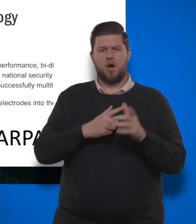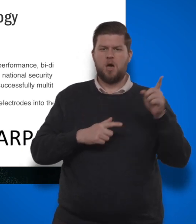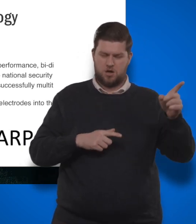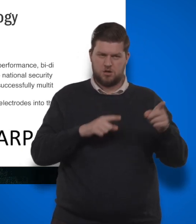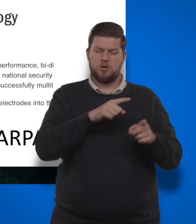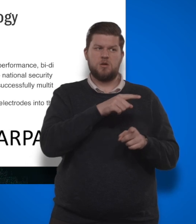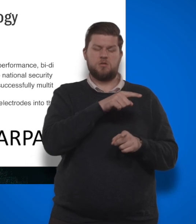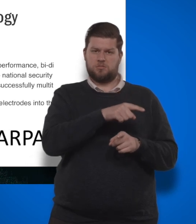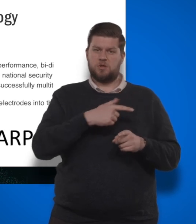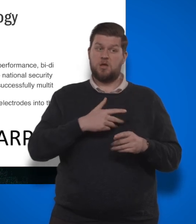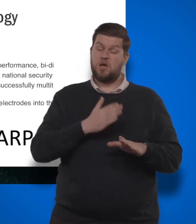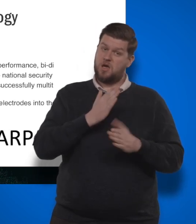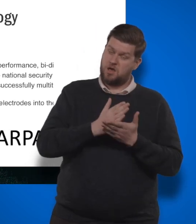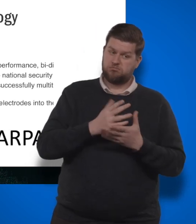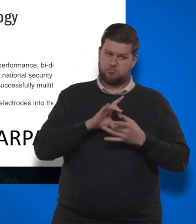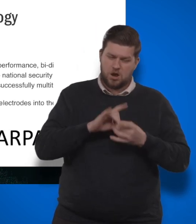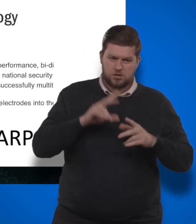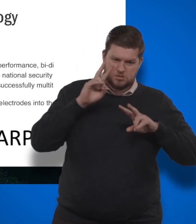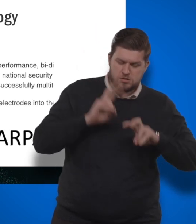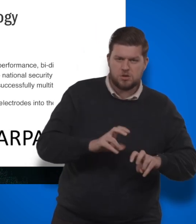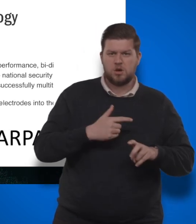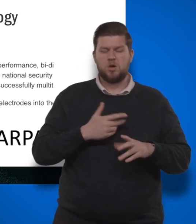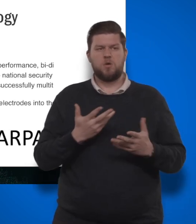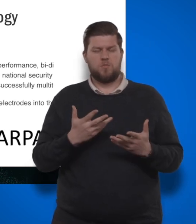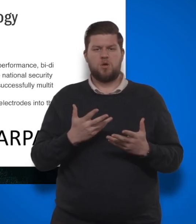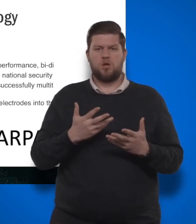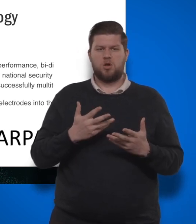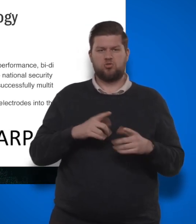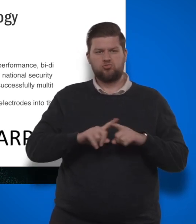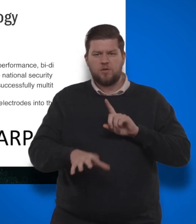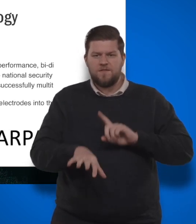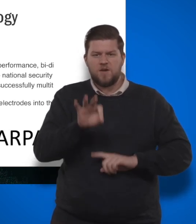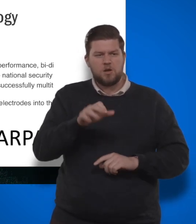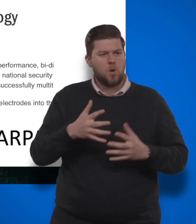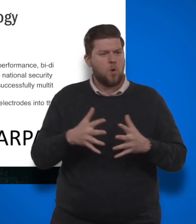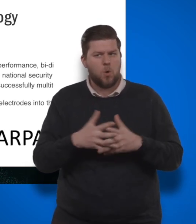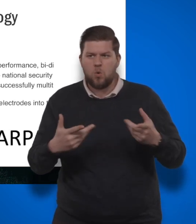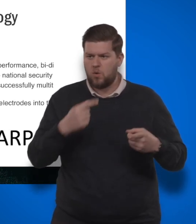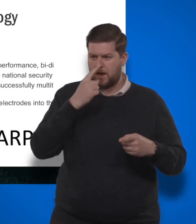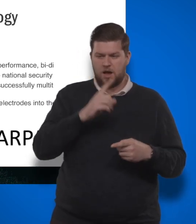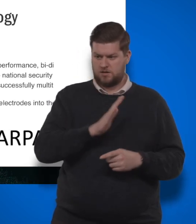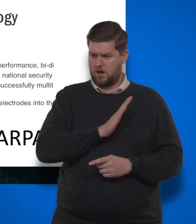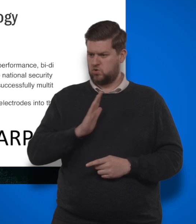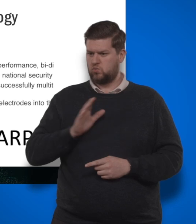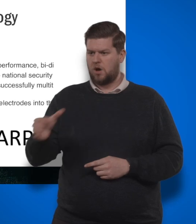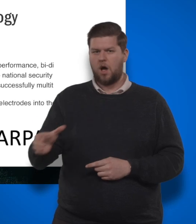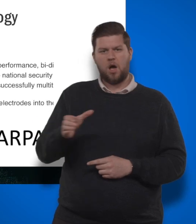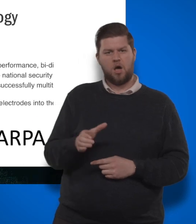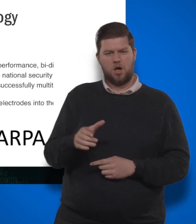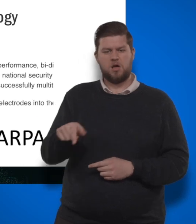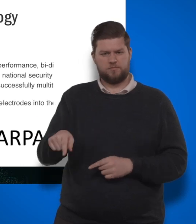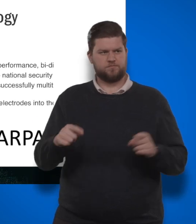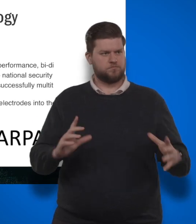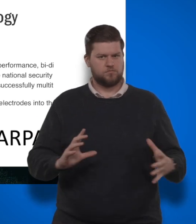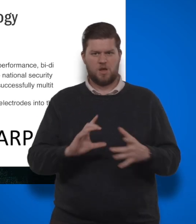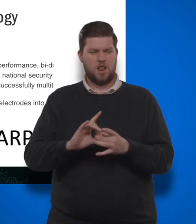up military personnel with sensors, with weapons systems,